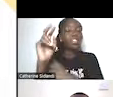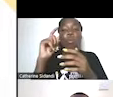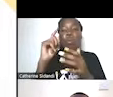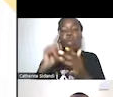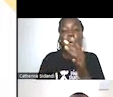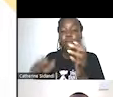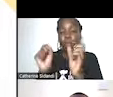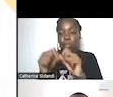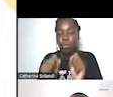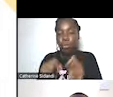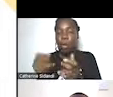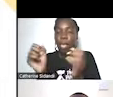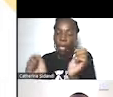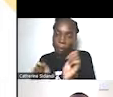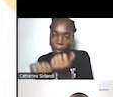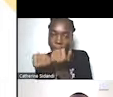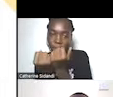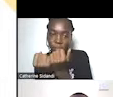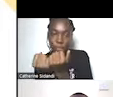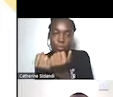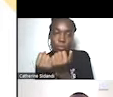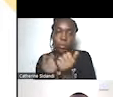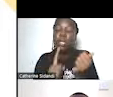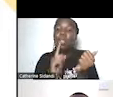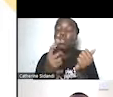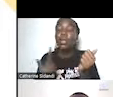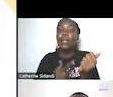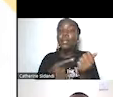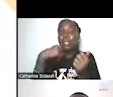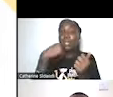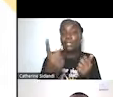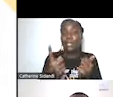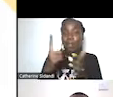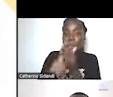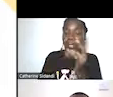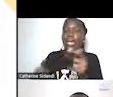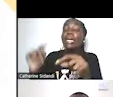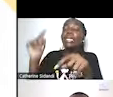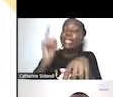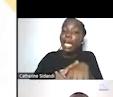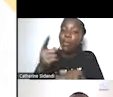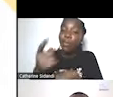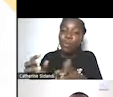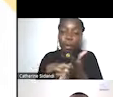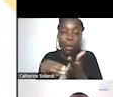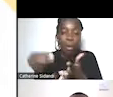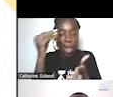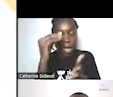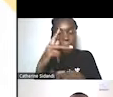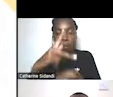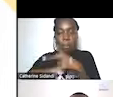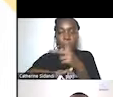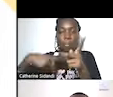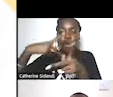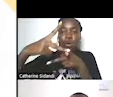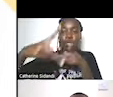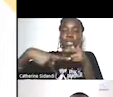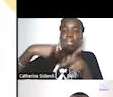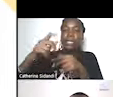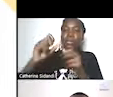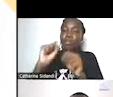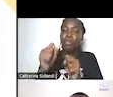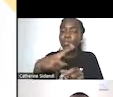efficiency. So we are saying that once you've learned the process, then you can actually say that this is the way to go.